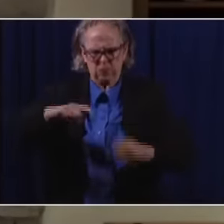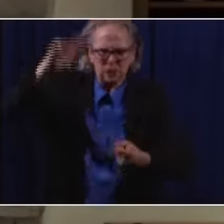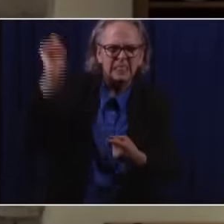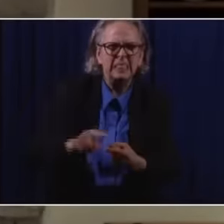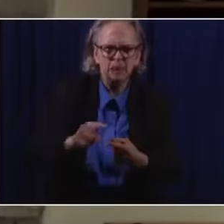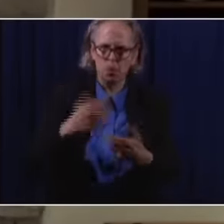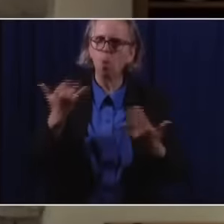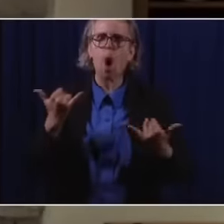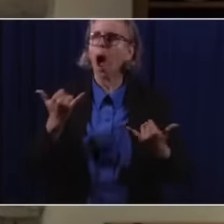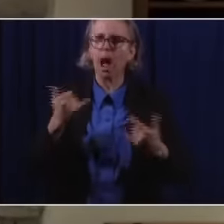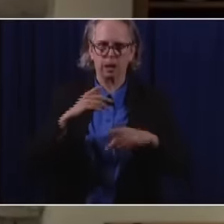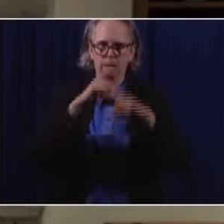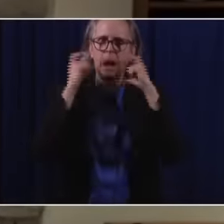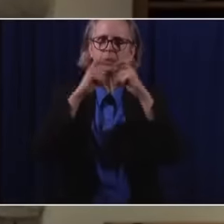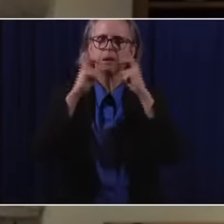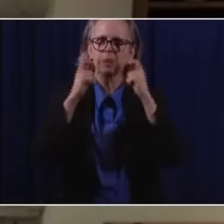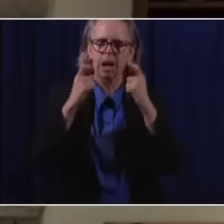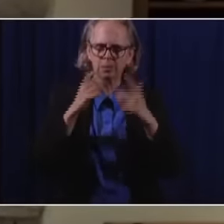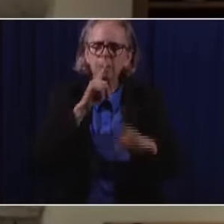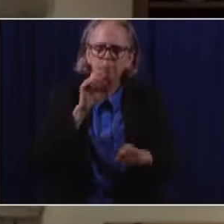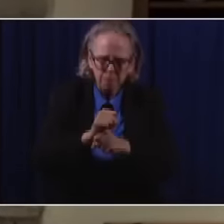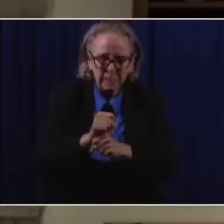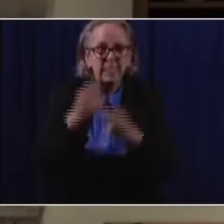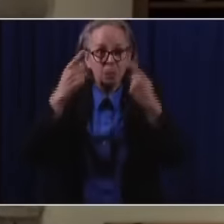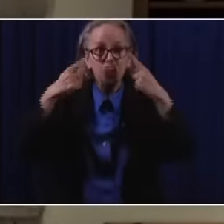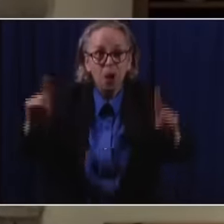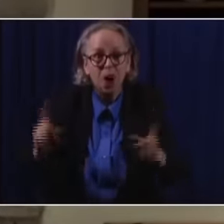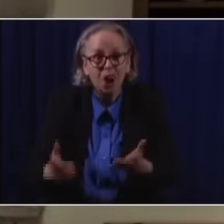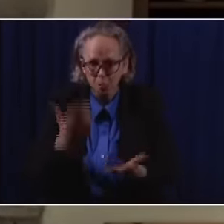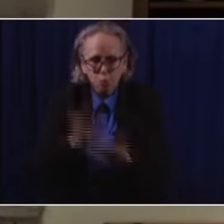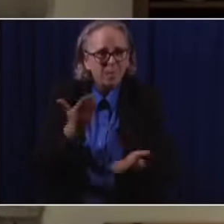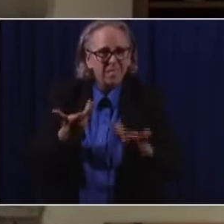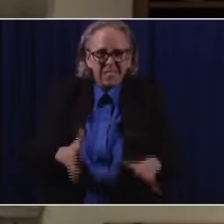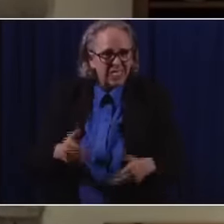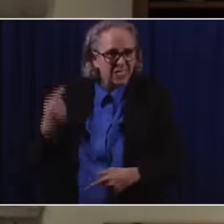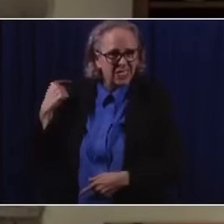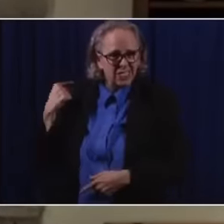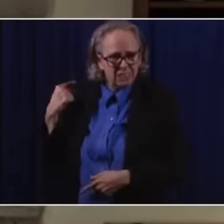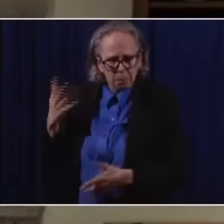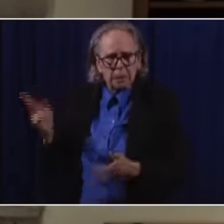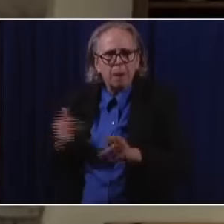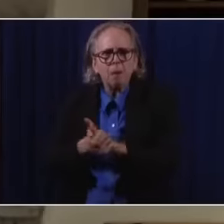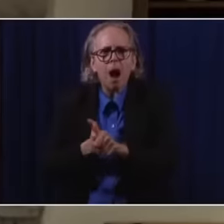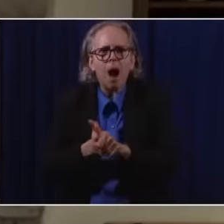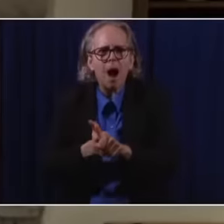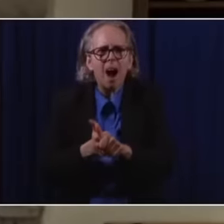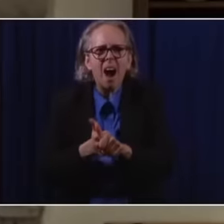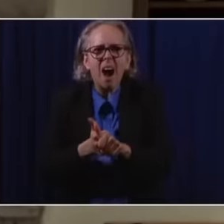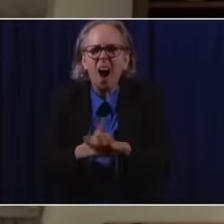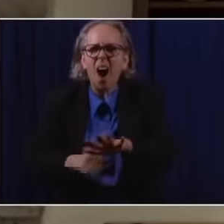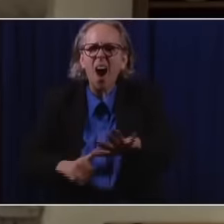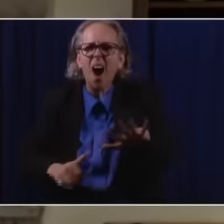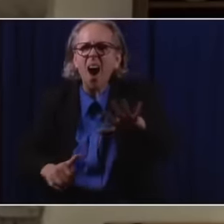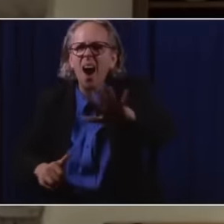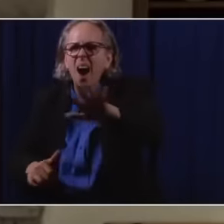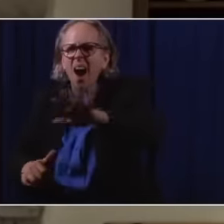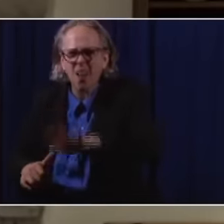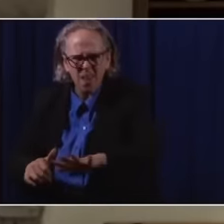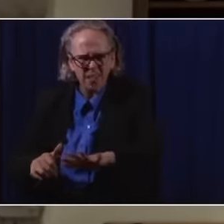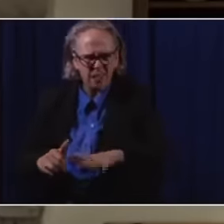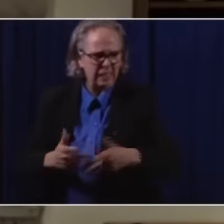we did it was through wearing a mask. And we saw mask compliance in our urban areas, which is where at that time we were seeing a real